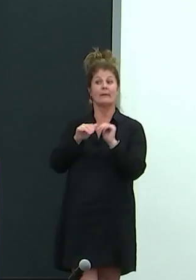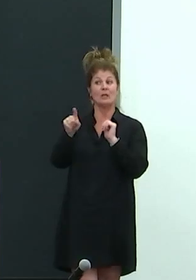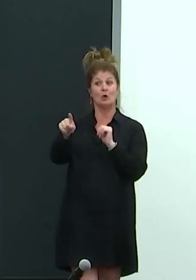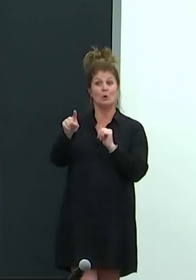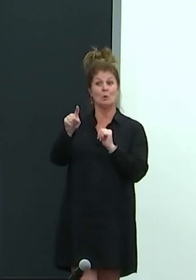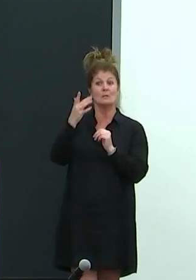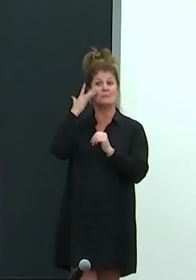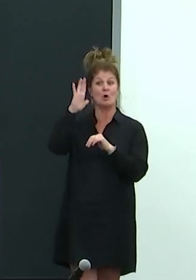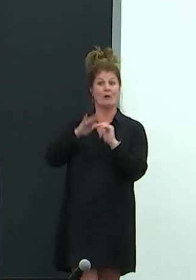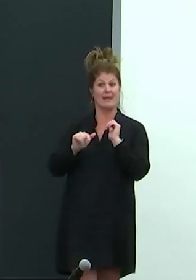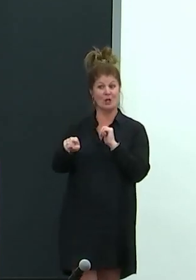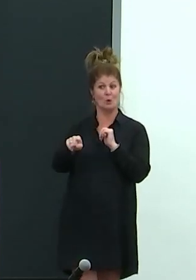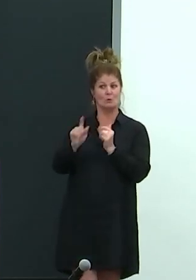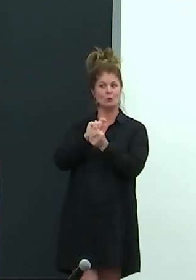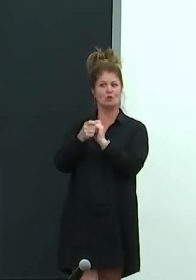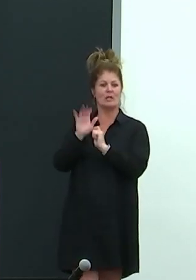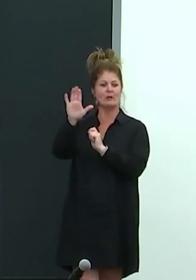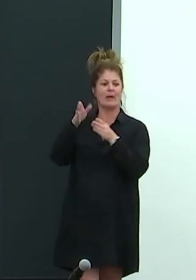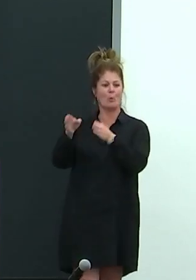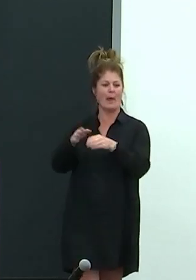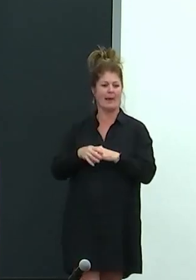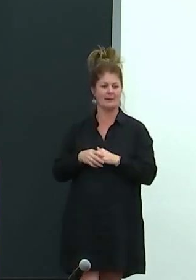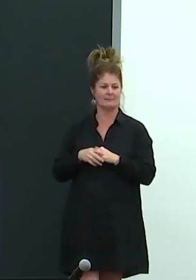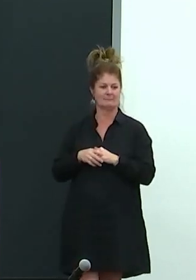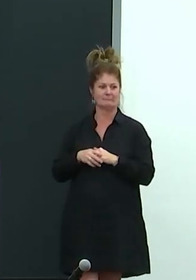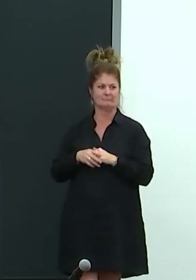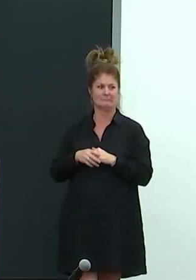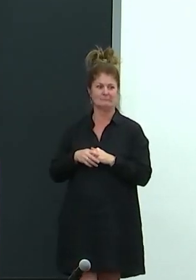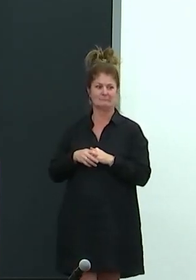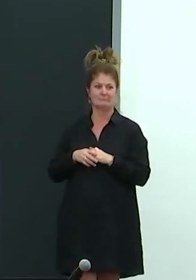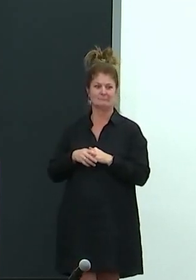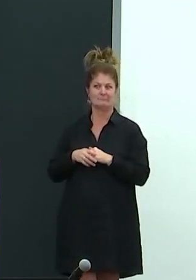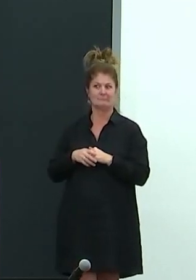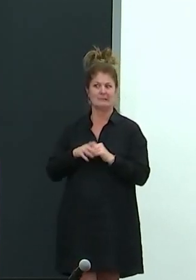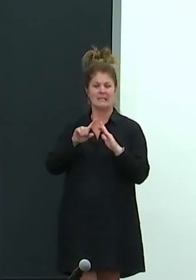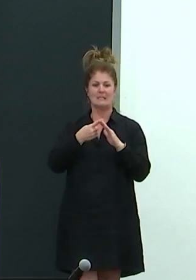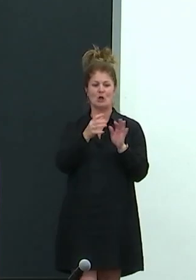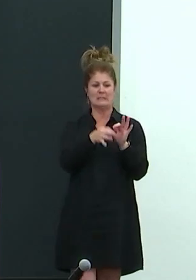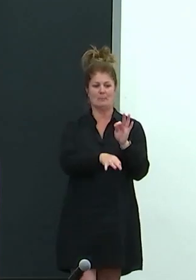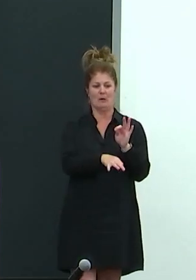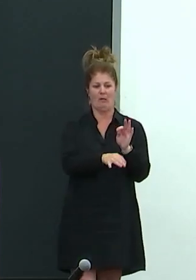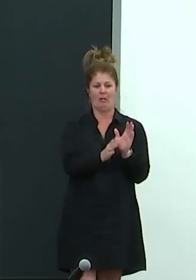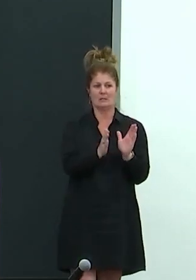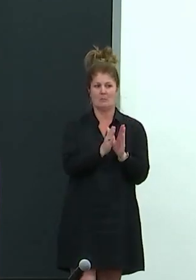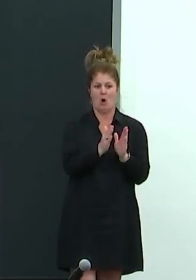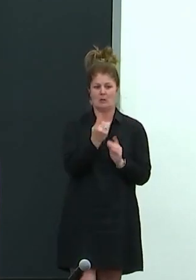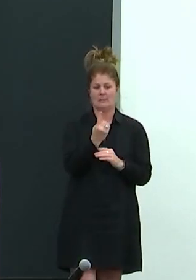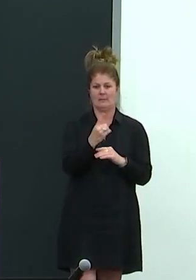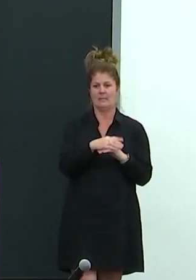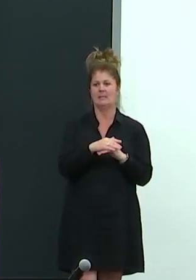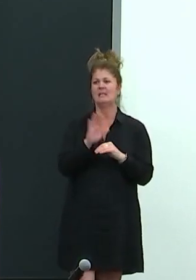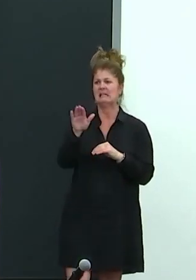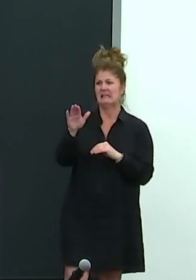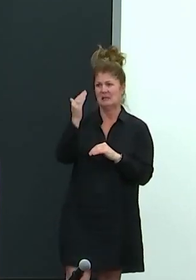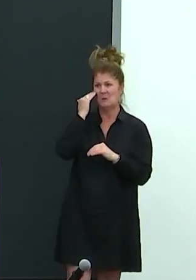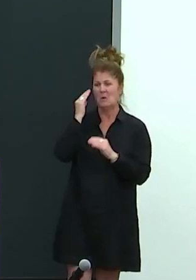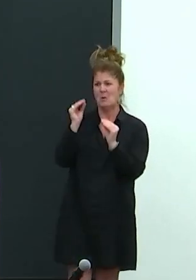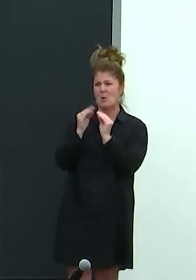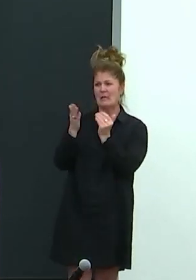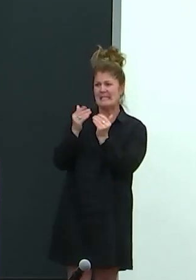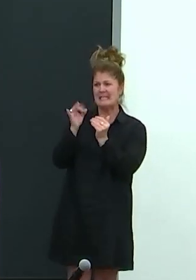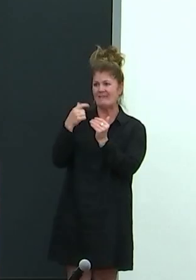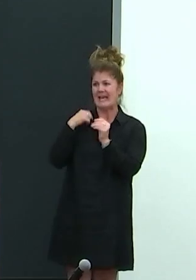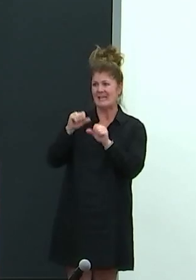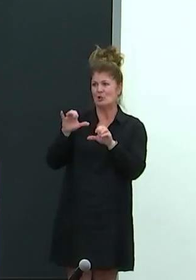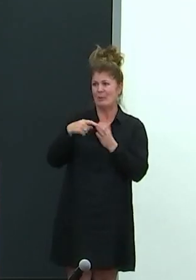to like change how they're doing something. You can just start with something small and say, it would be a lot easier for me if I could do it this way,